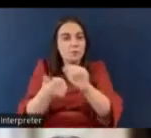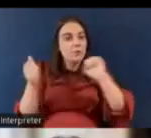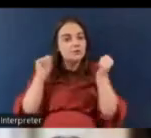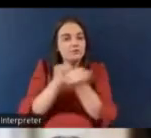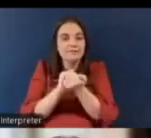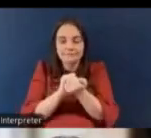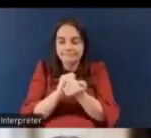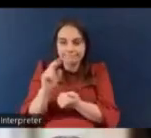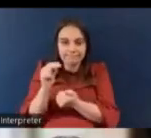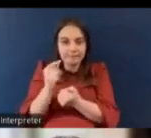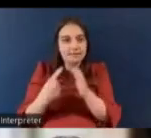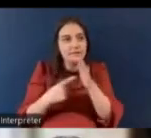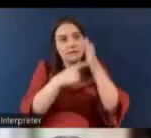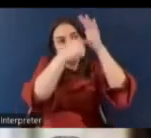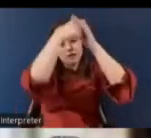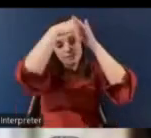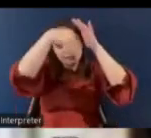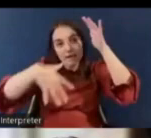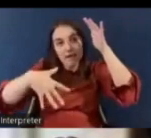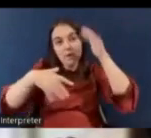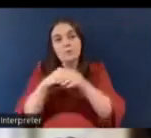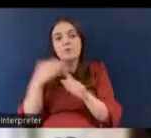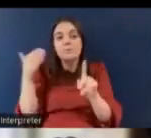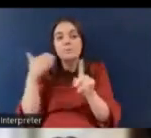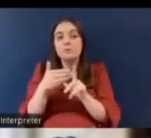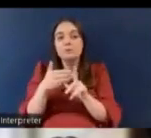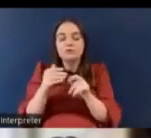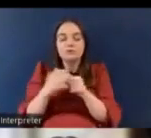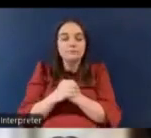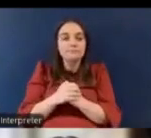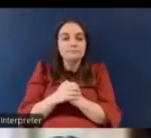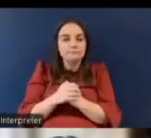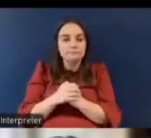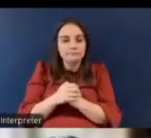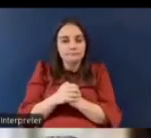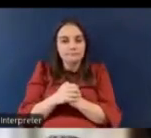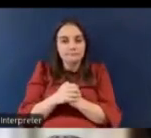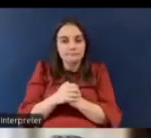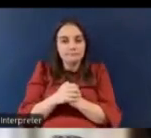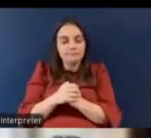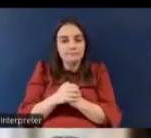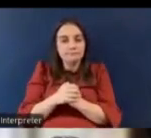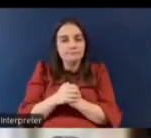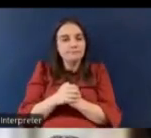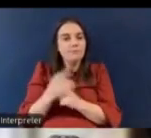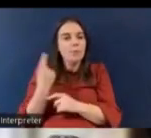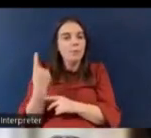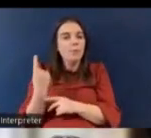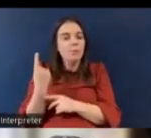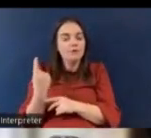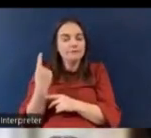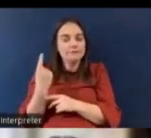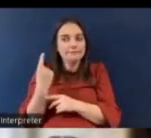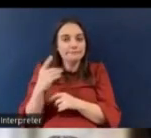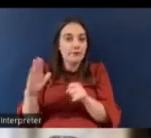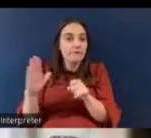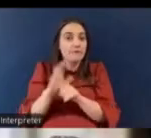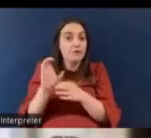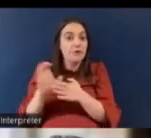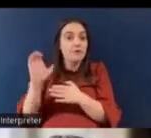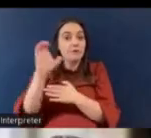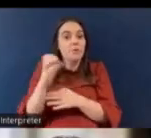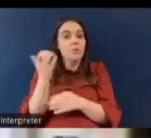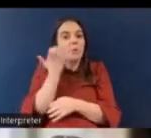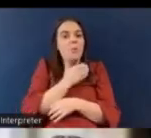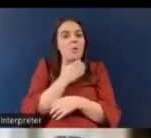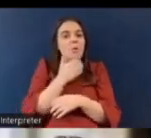It's a really top-down approach, and I suppose there's one, I suppose, fully funded warmer home